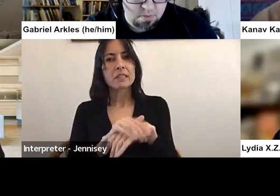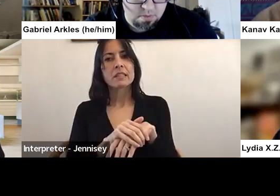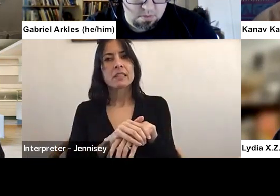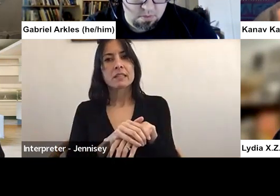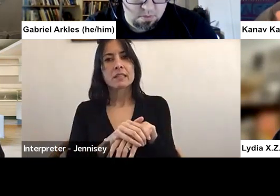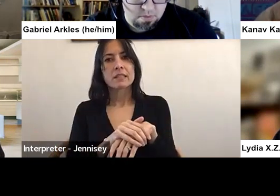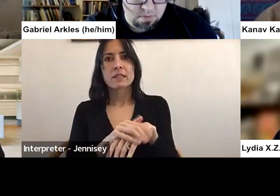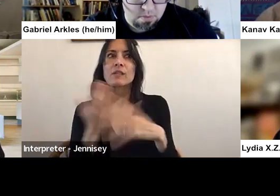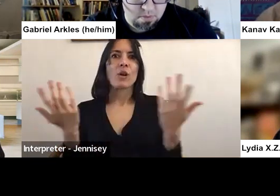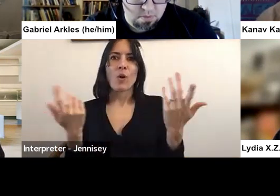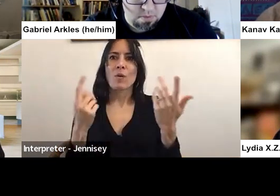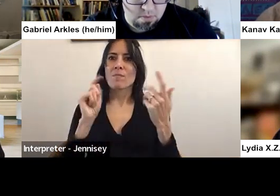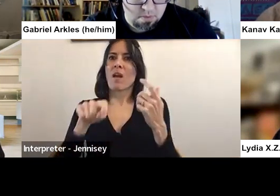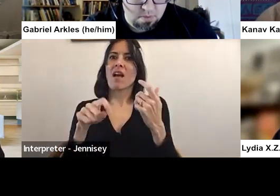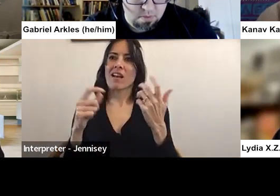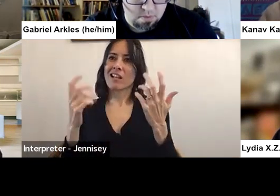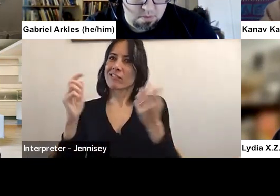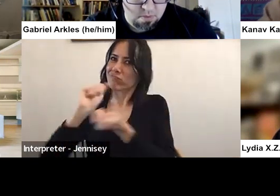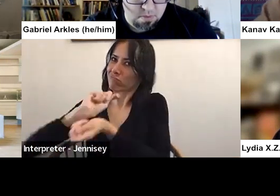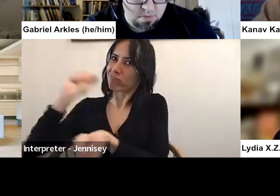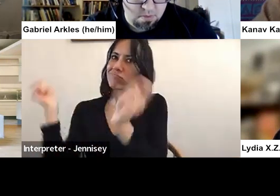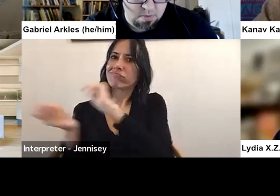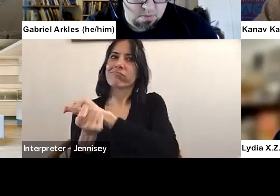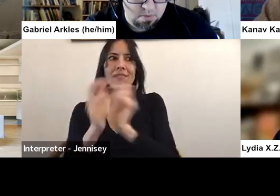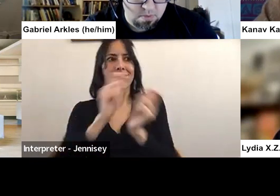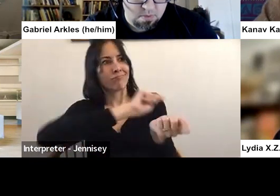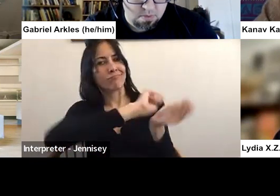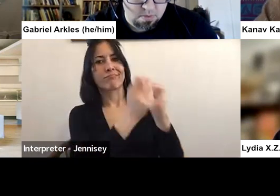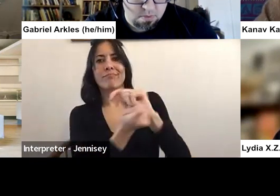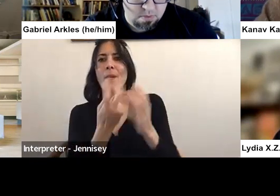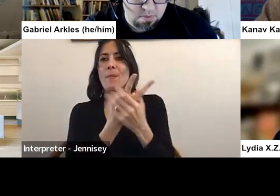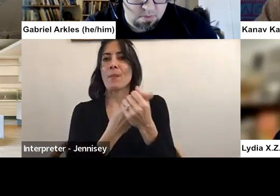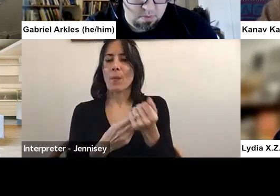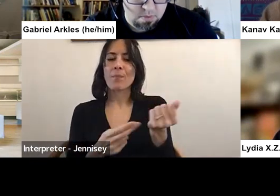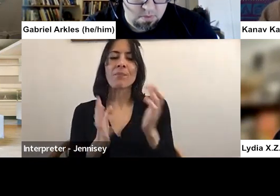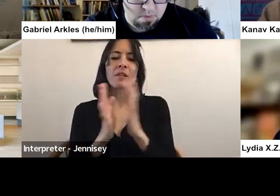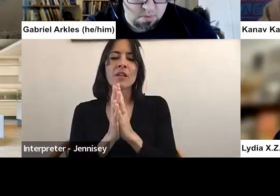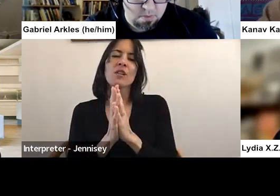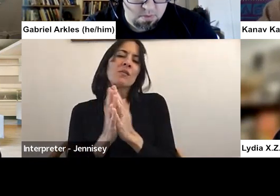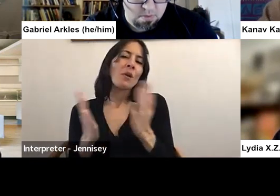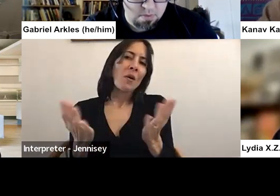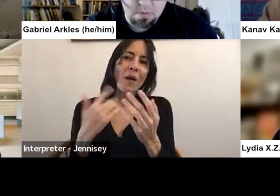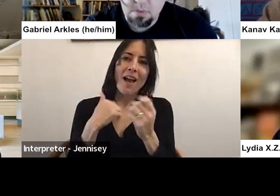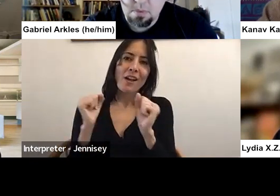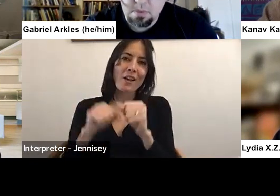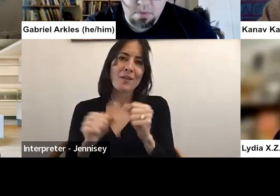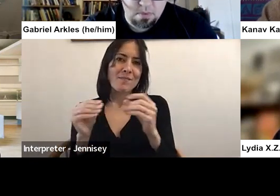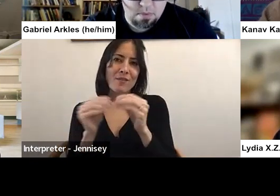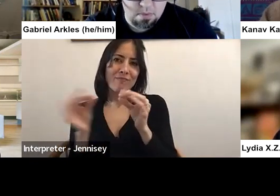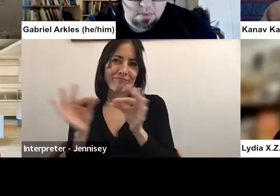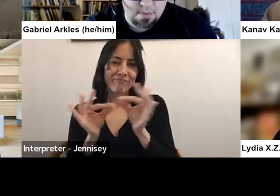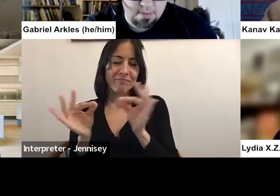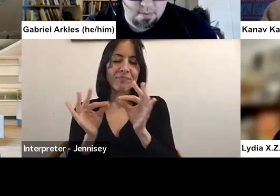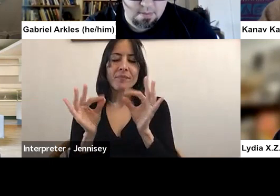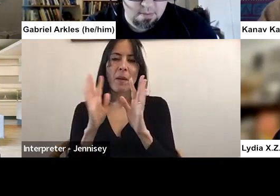dismantle one form without the other. So yeah, I'll pause there. Of course, there's a lot more to get into,